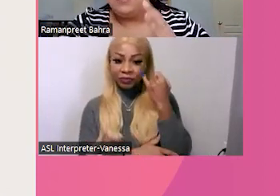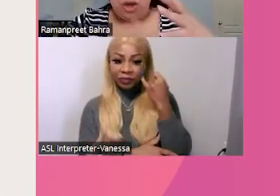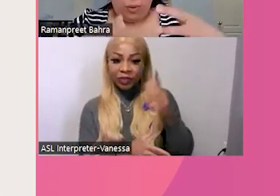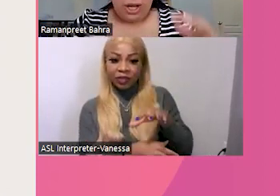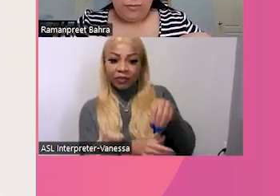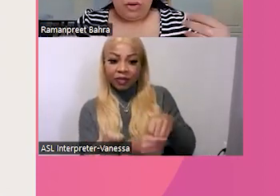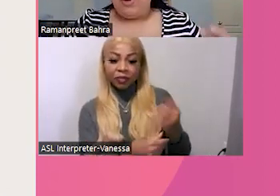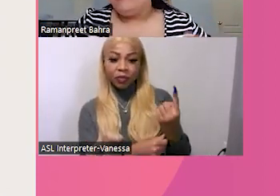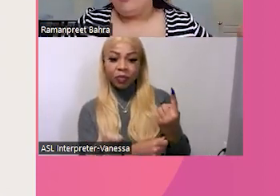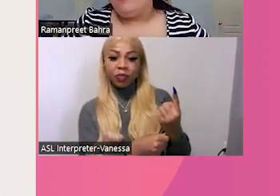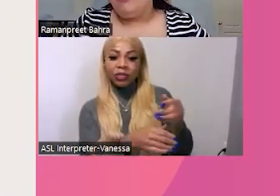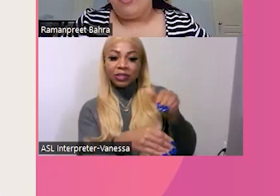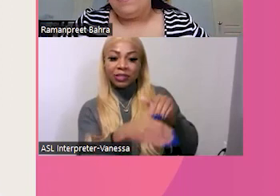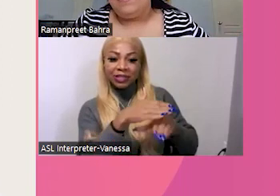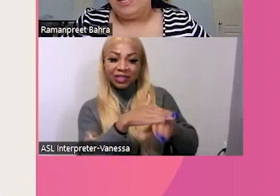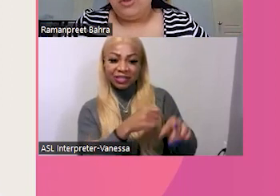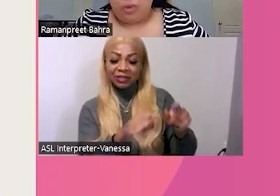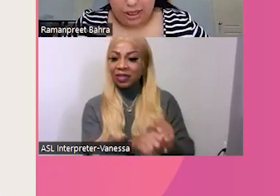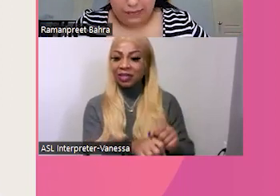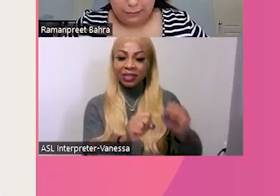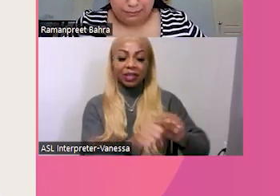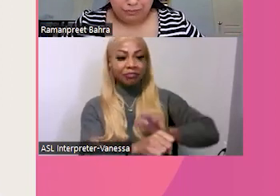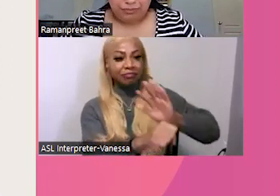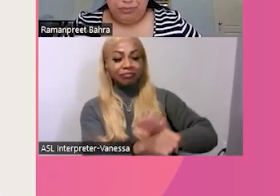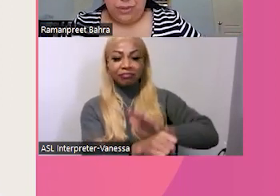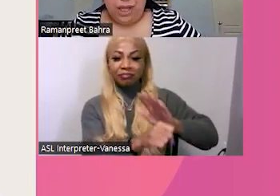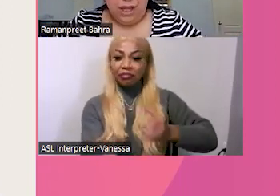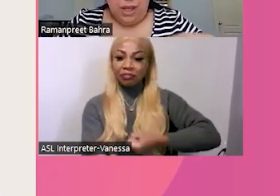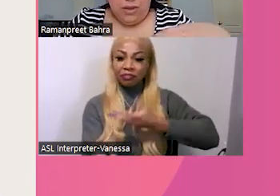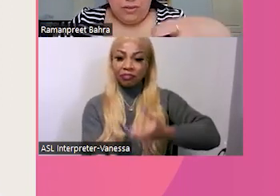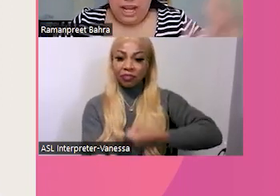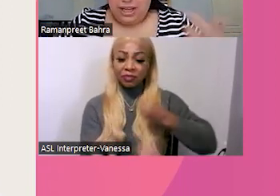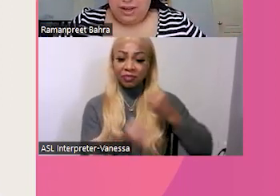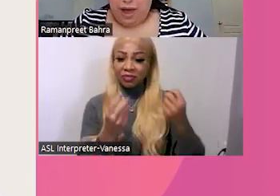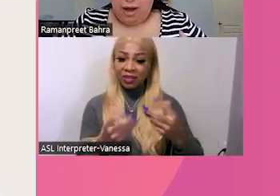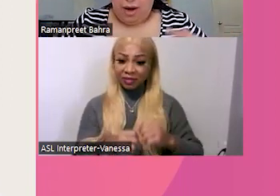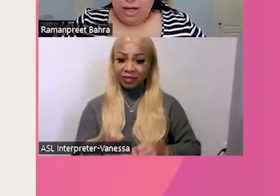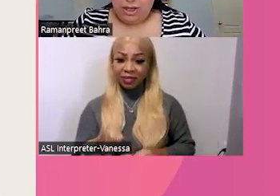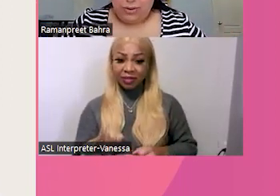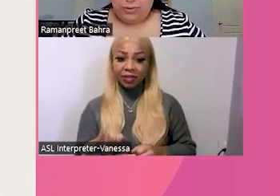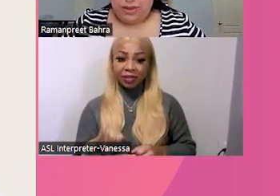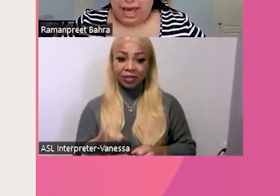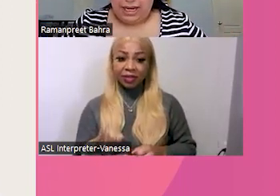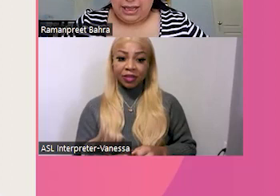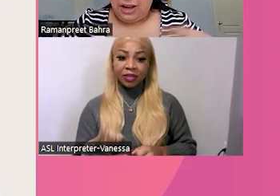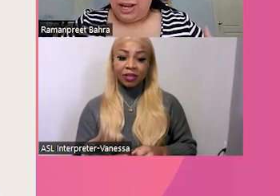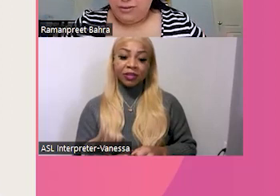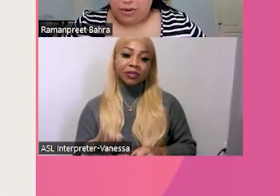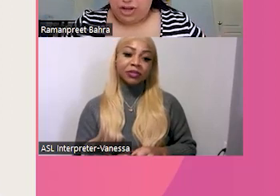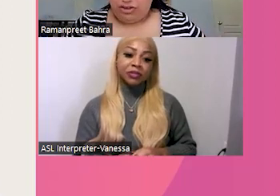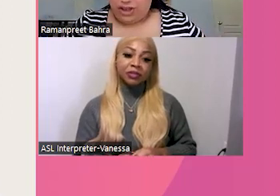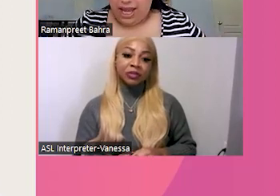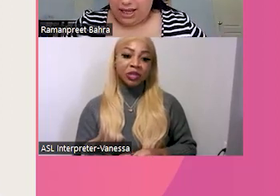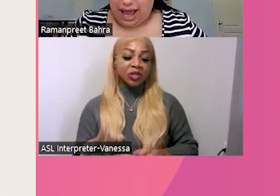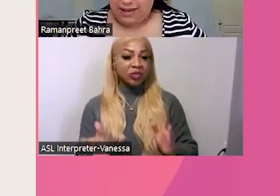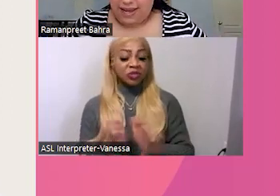access, we come to erase so many voices and stories. Shaida Kafai argues that there is no